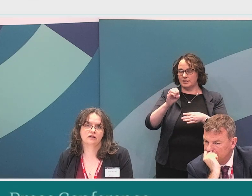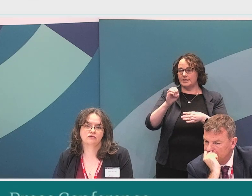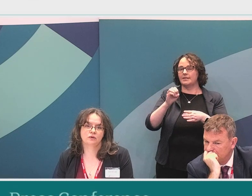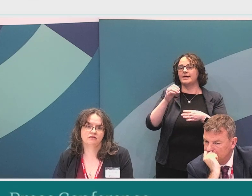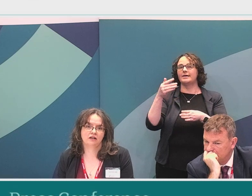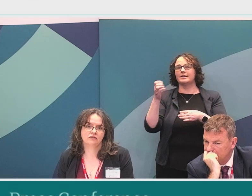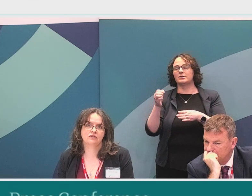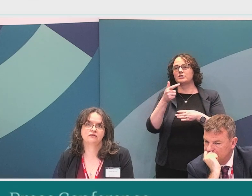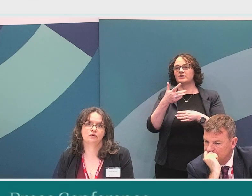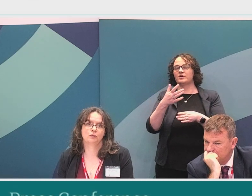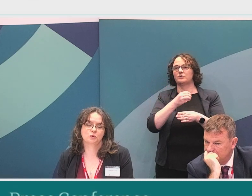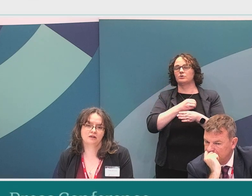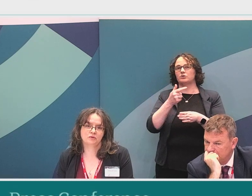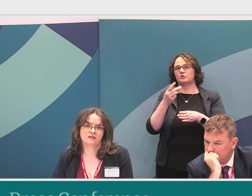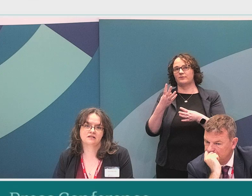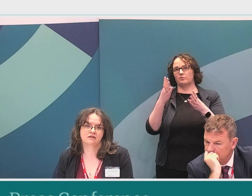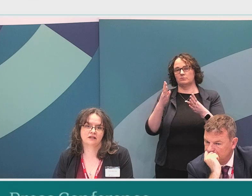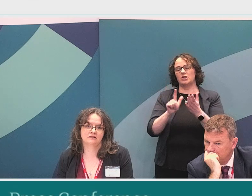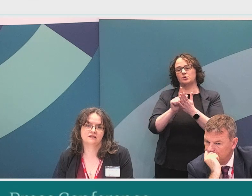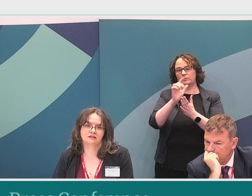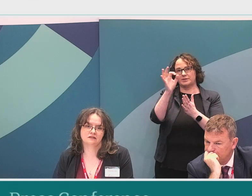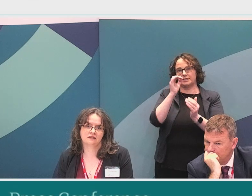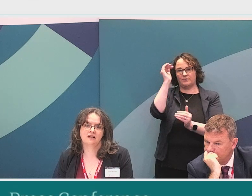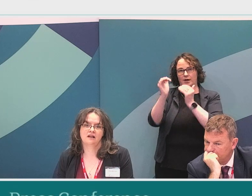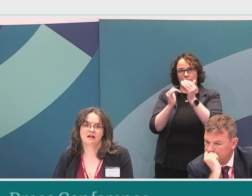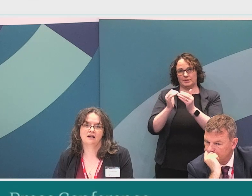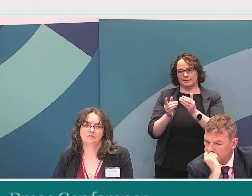category of 25 to 34, where 12% of adults in this